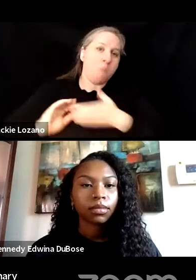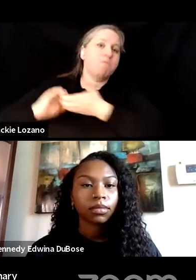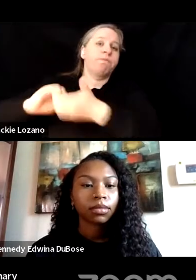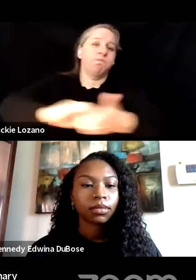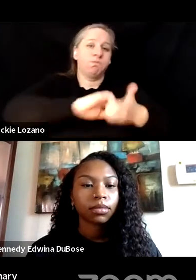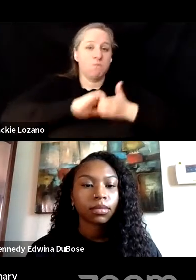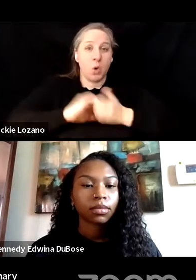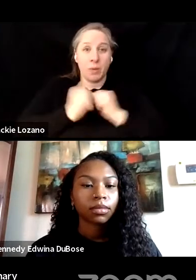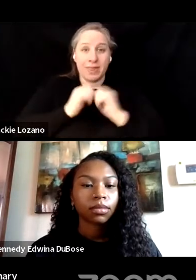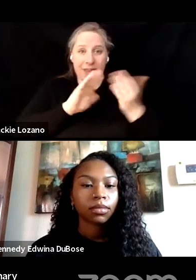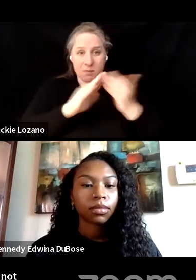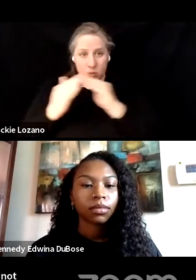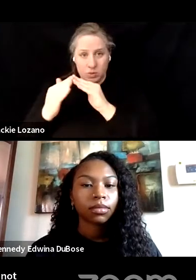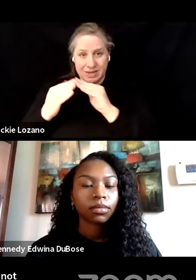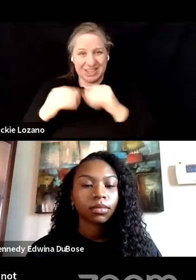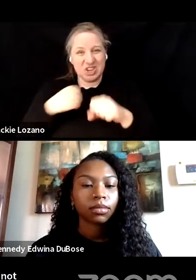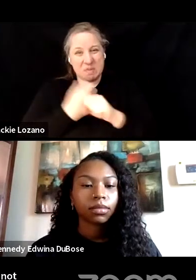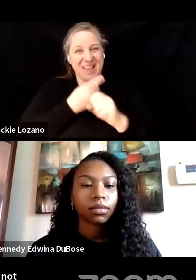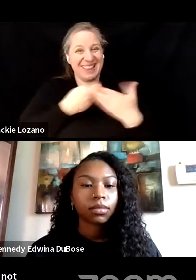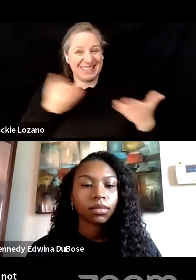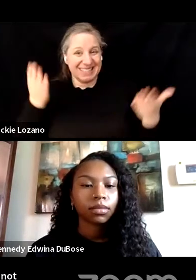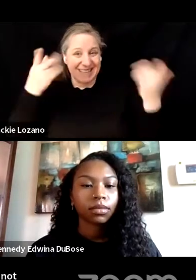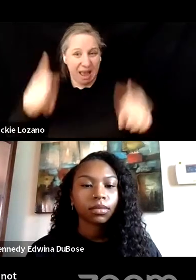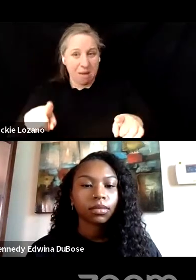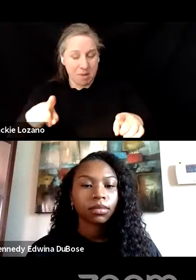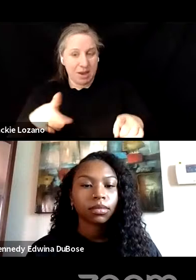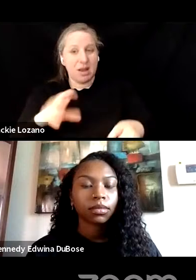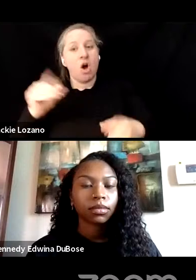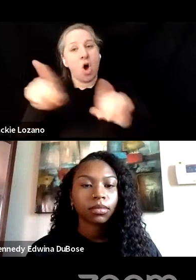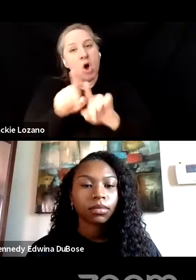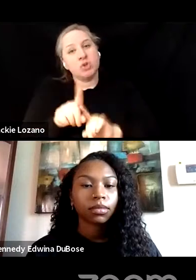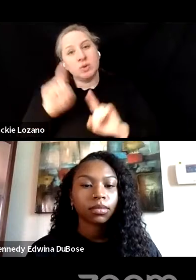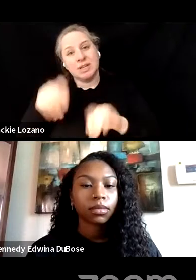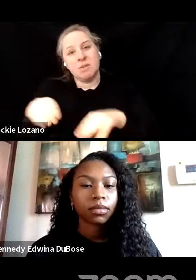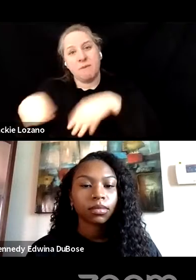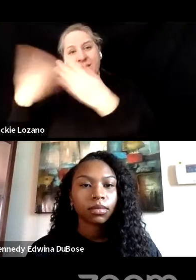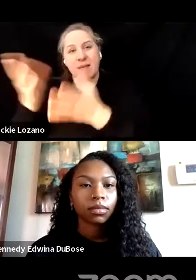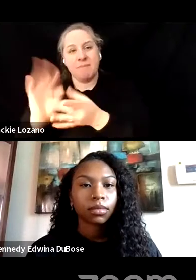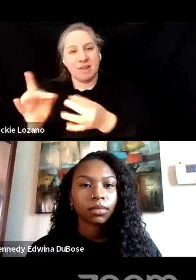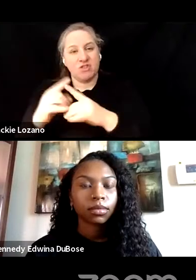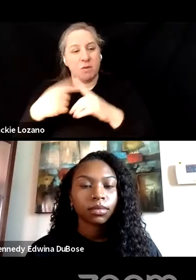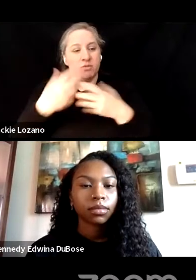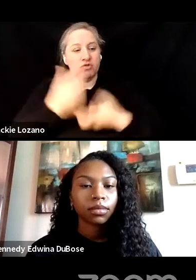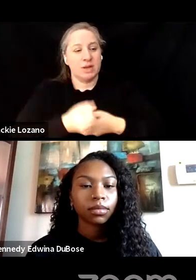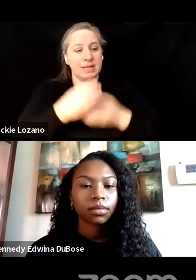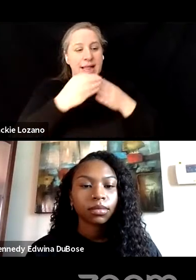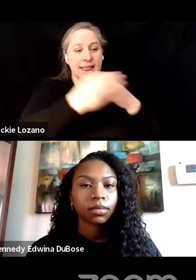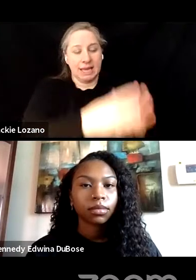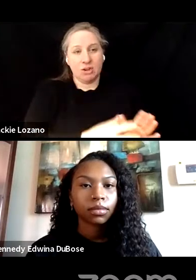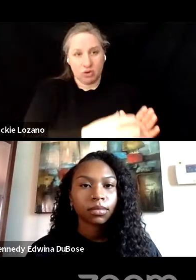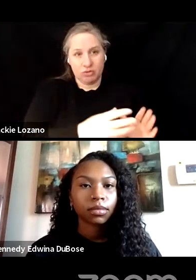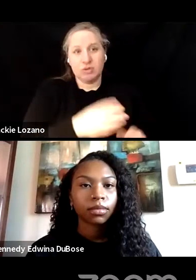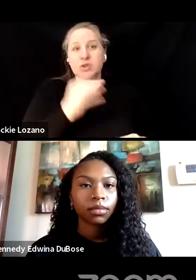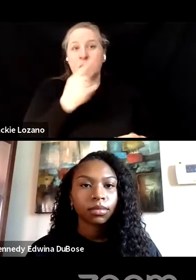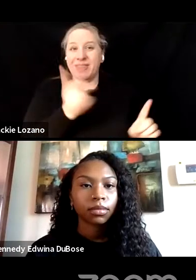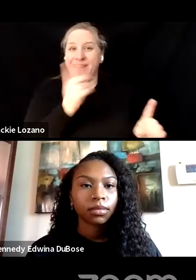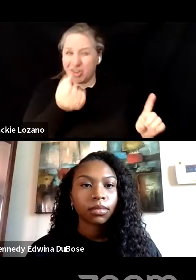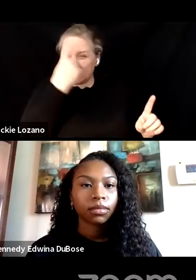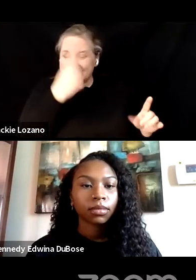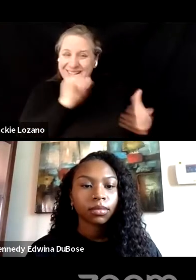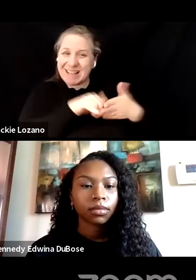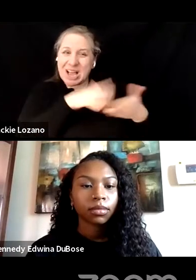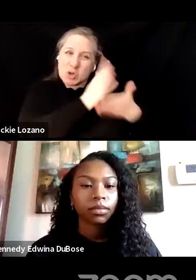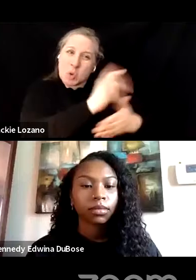community to make these things happen. And then we also need to provide those messages from trusted leaders so that they understand that it's okay